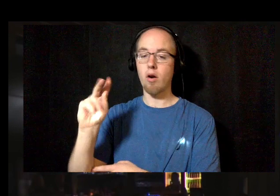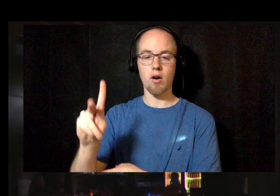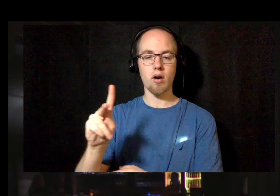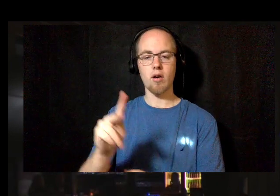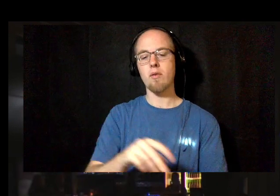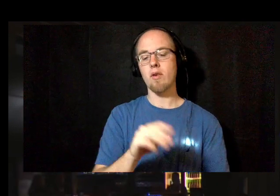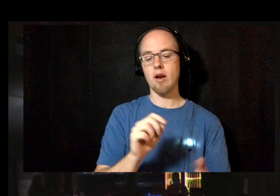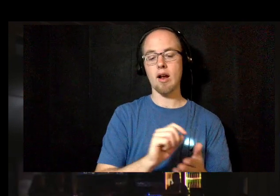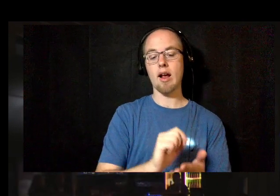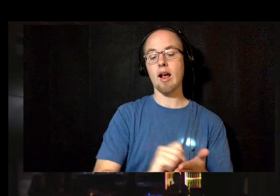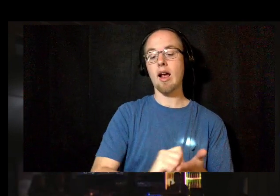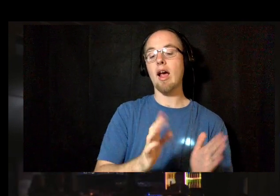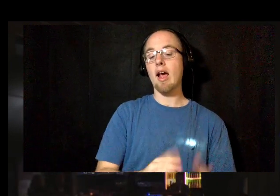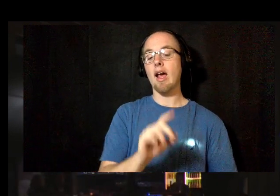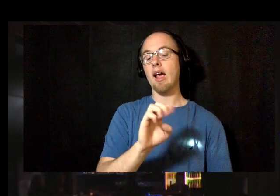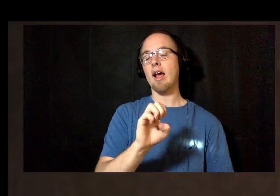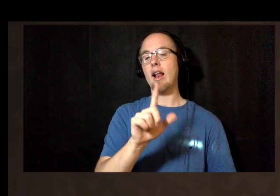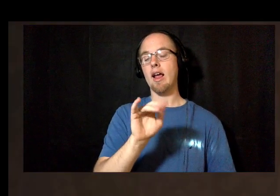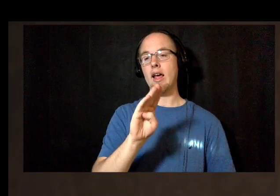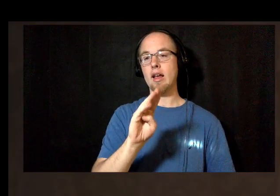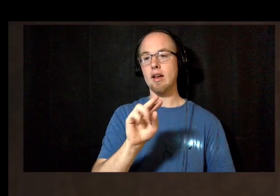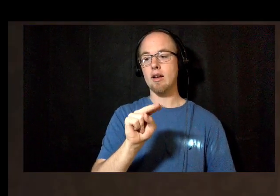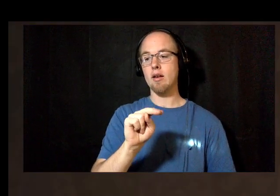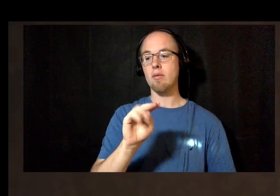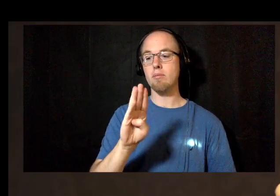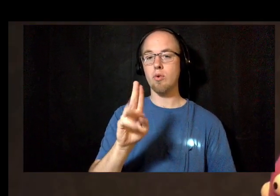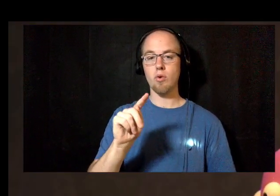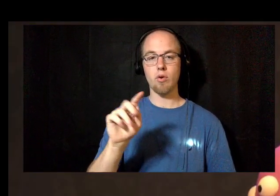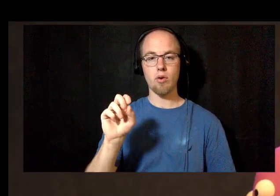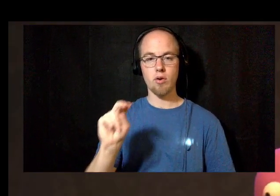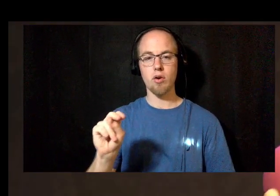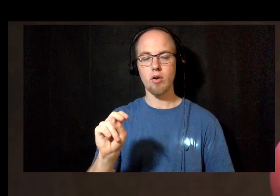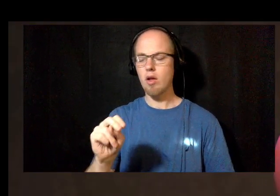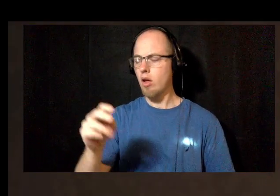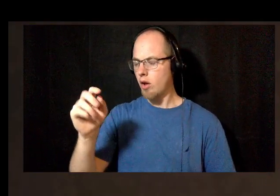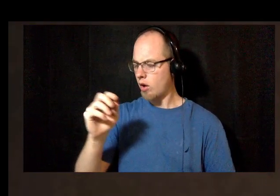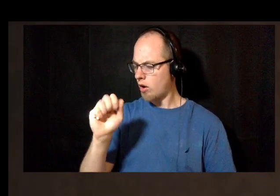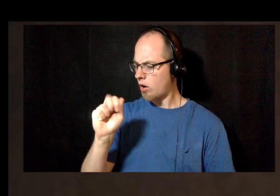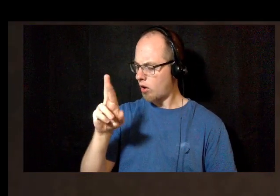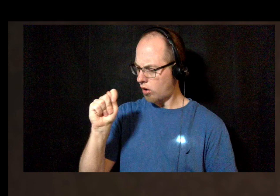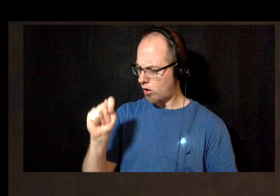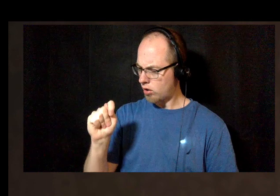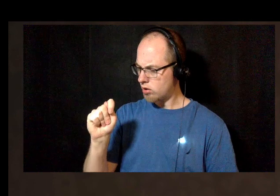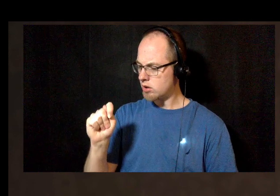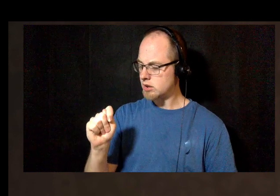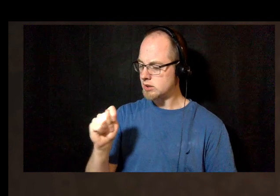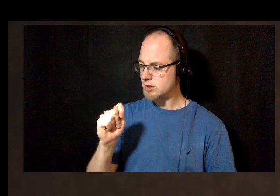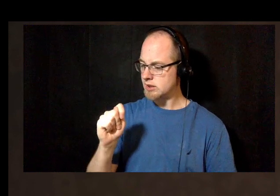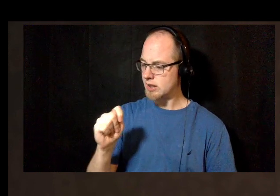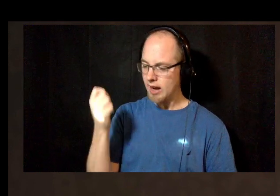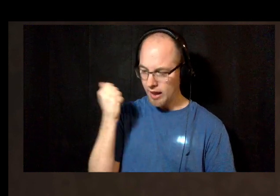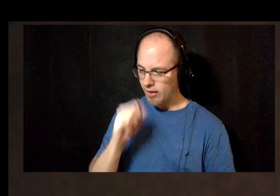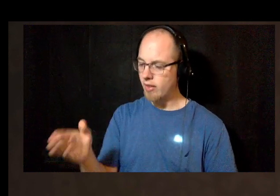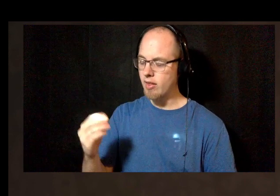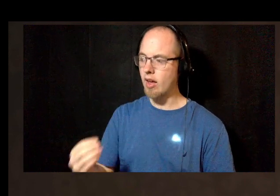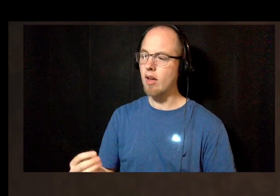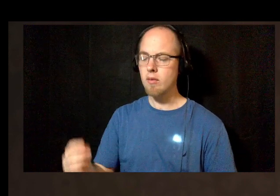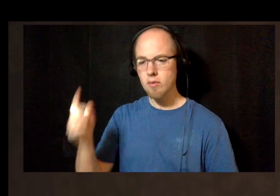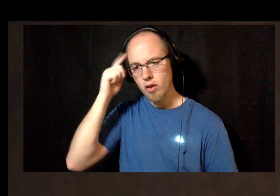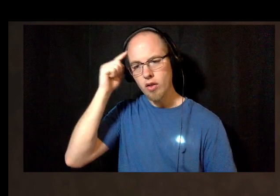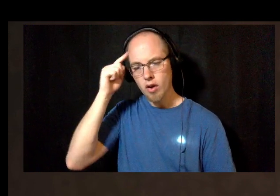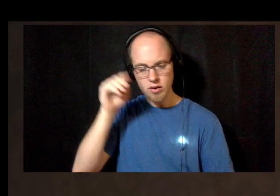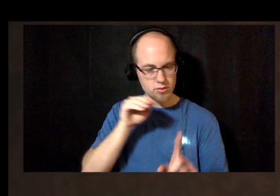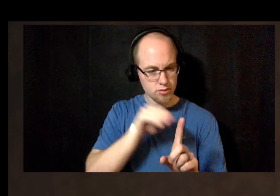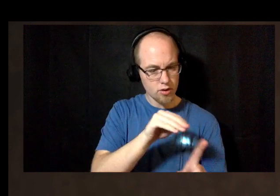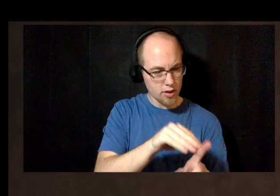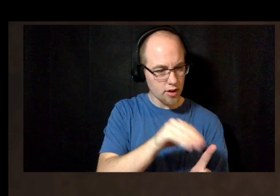consider art as anything which pushes our thoughts in important yet neglected directions. Now, I'd like